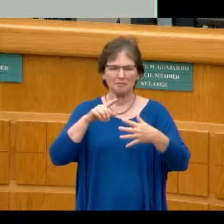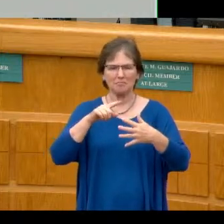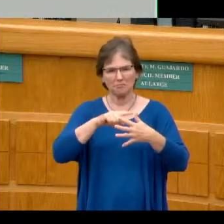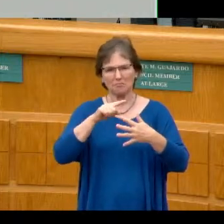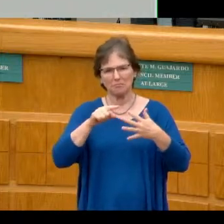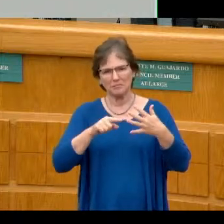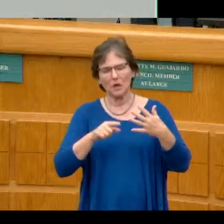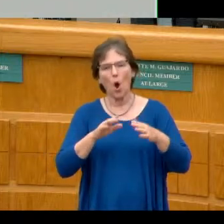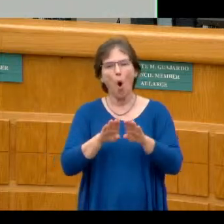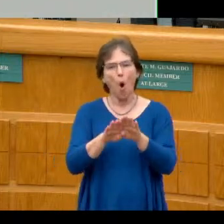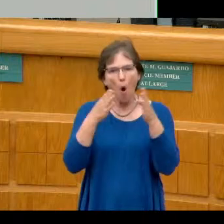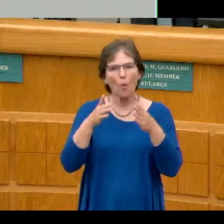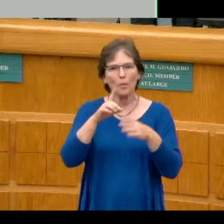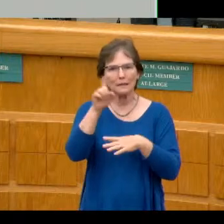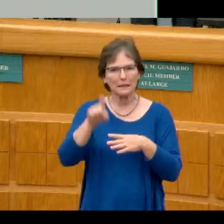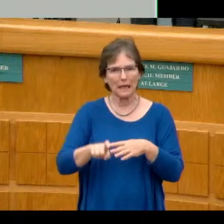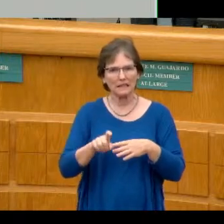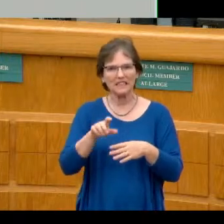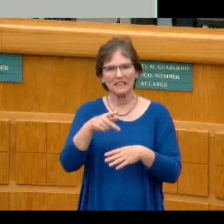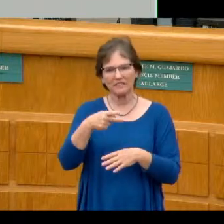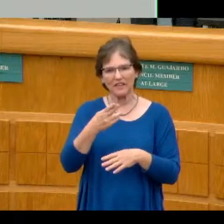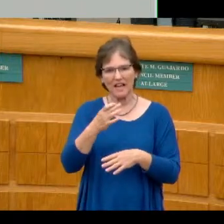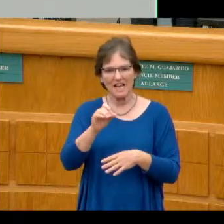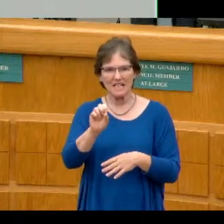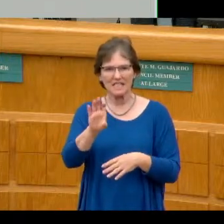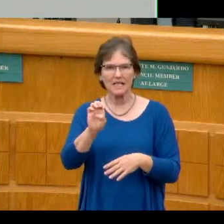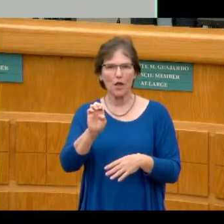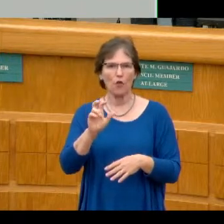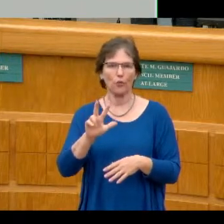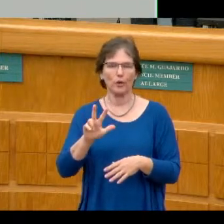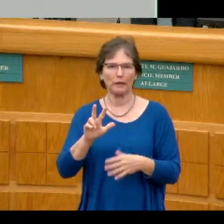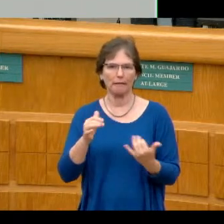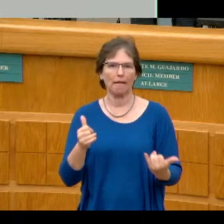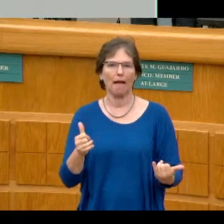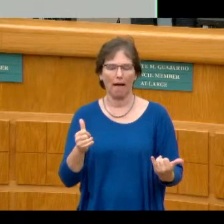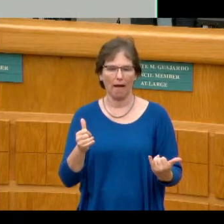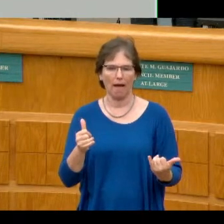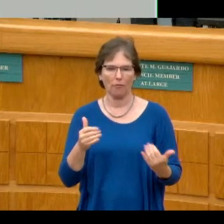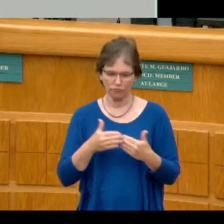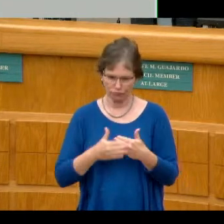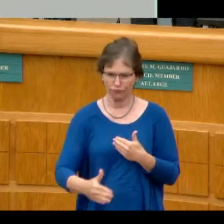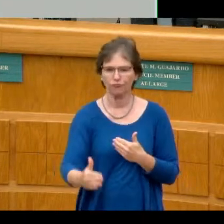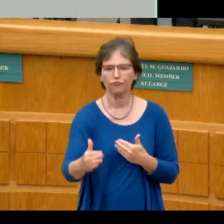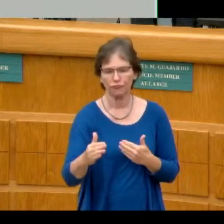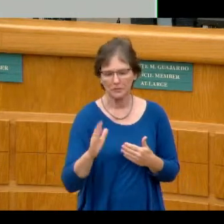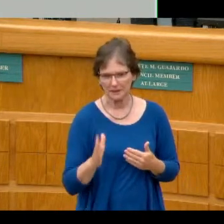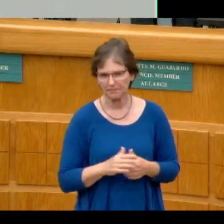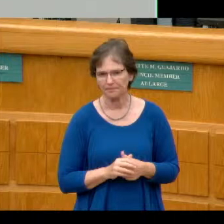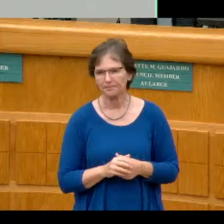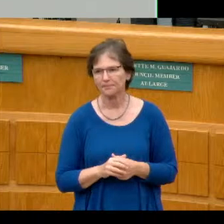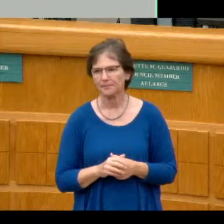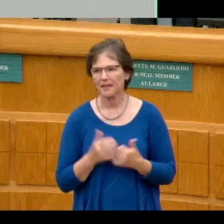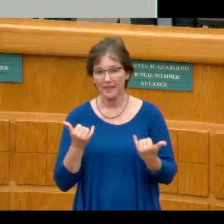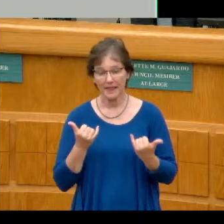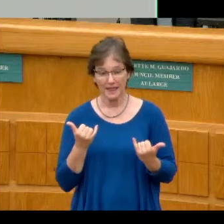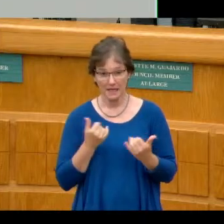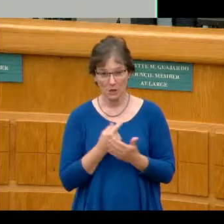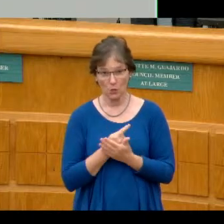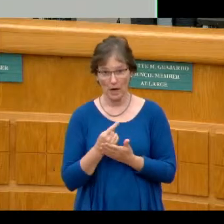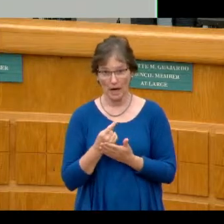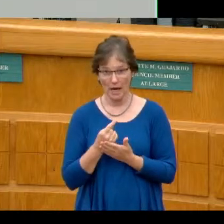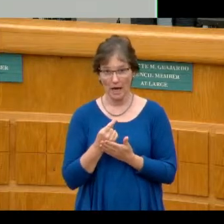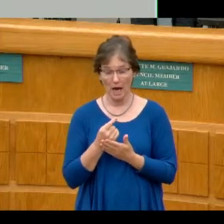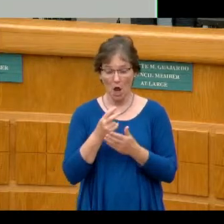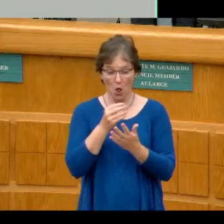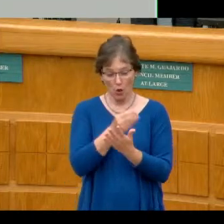mask. There's been school restrictions that are still in place. We're not at full 100% face-to-face schooling,